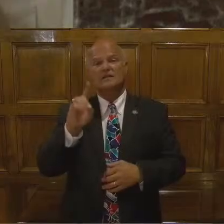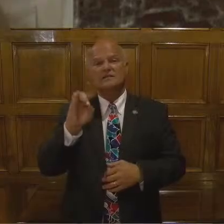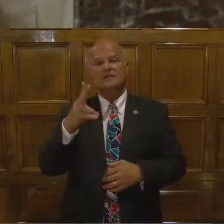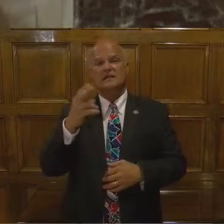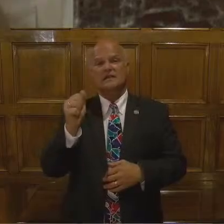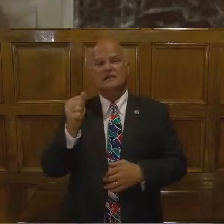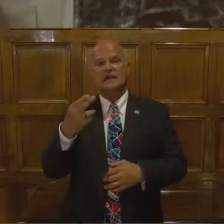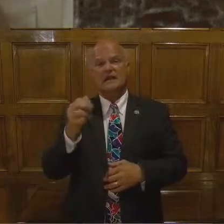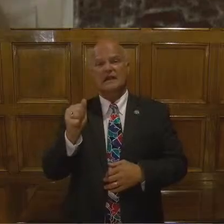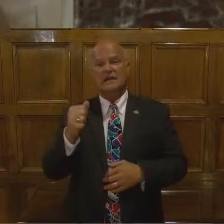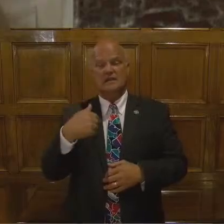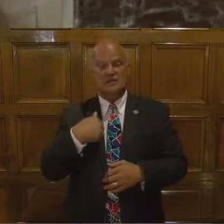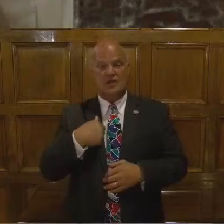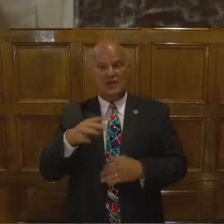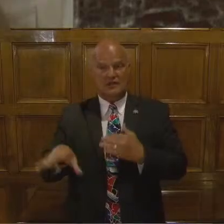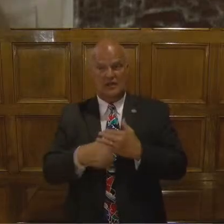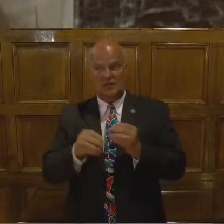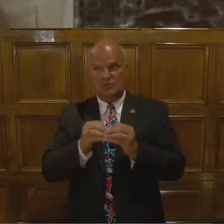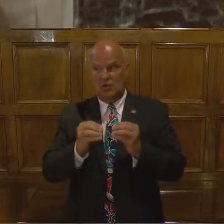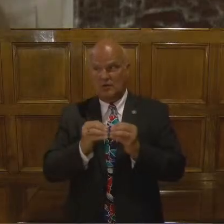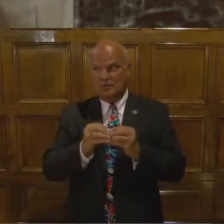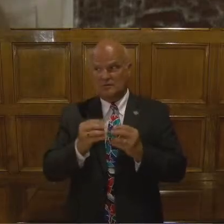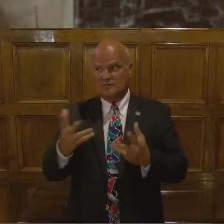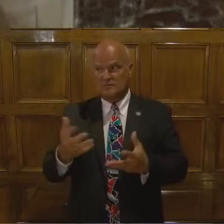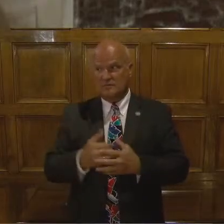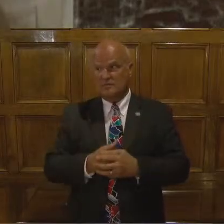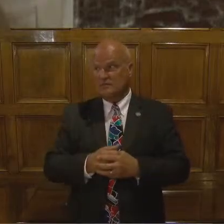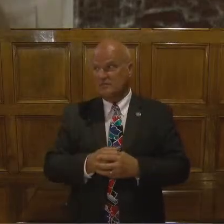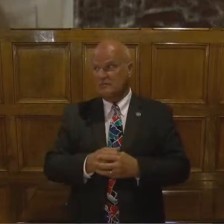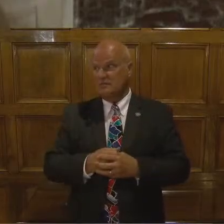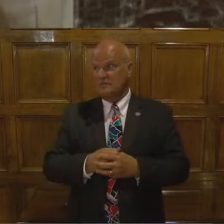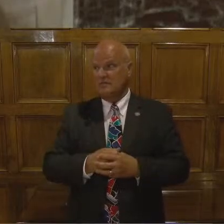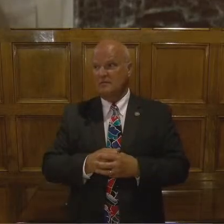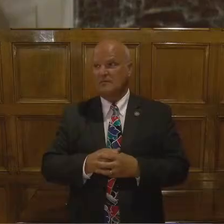line. Do you have anything to add to that, Dr. Dillahay?